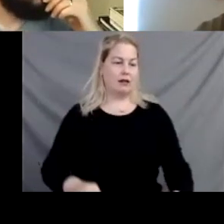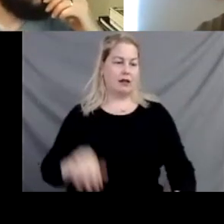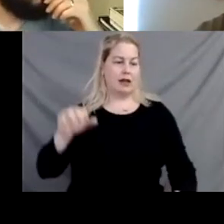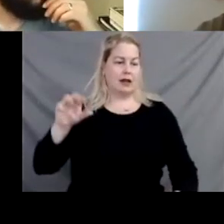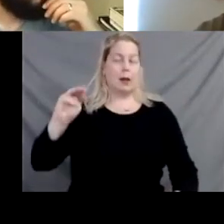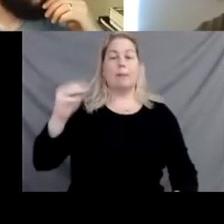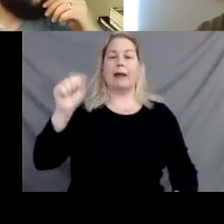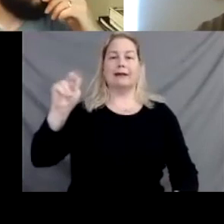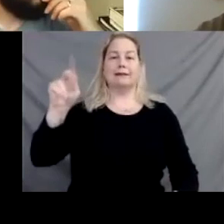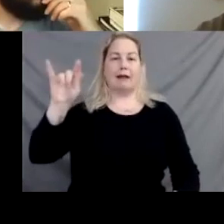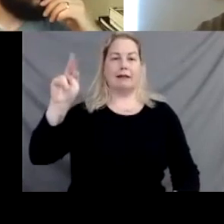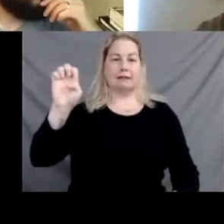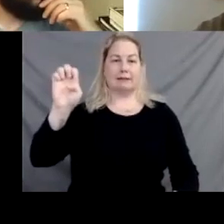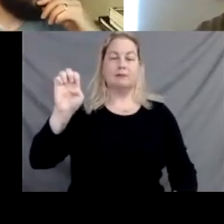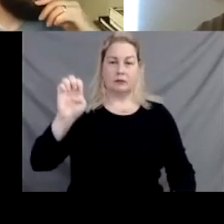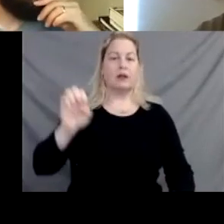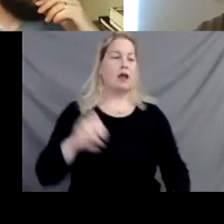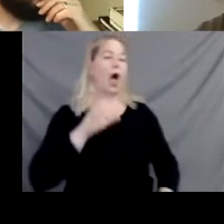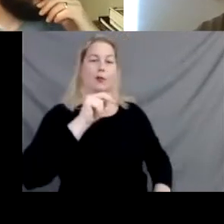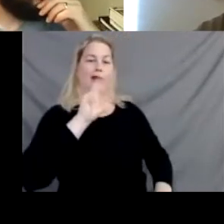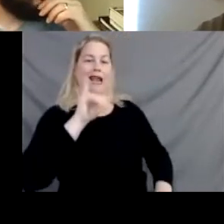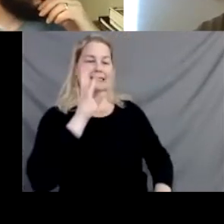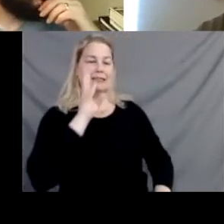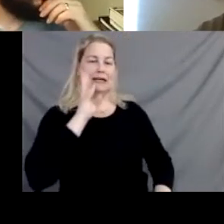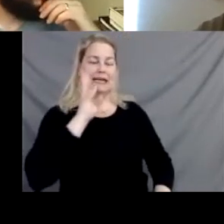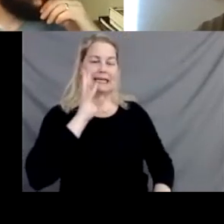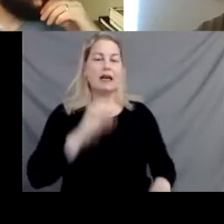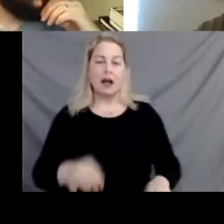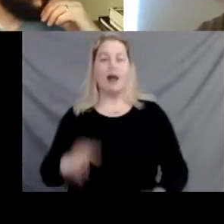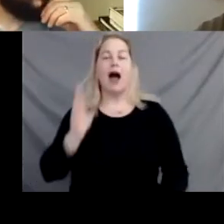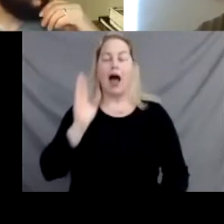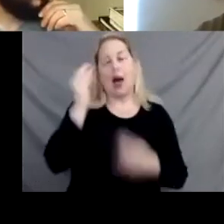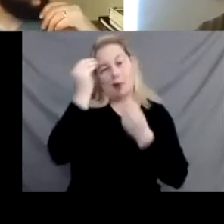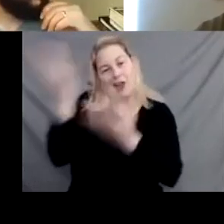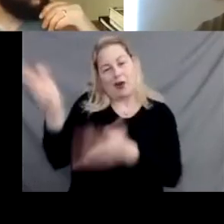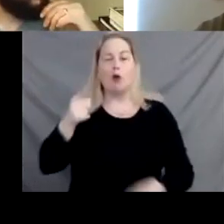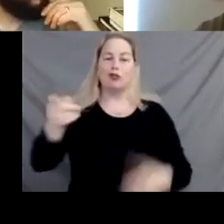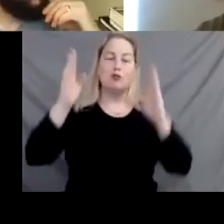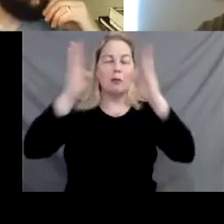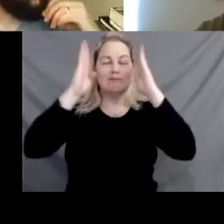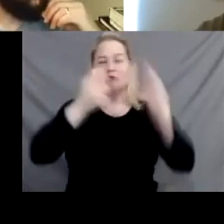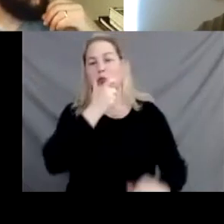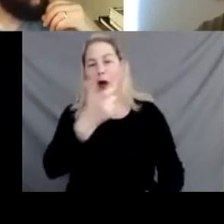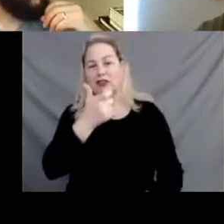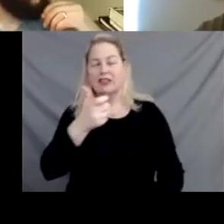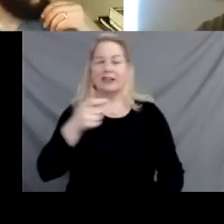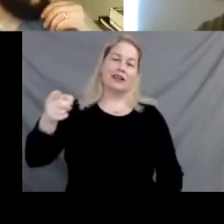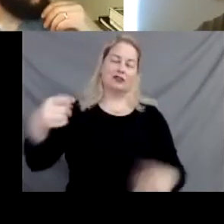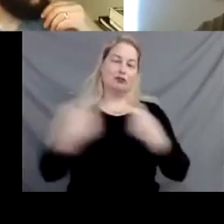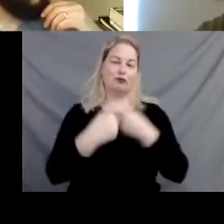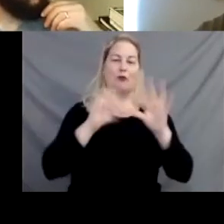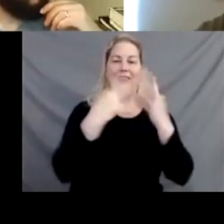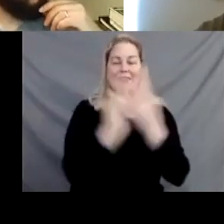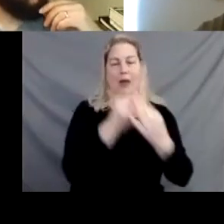And Wally, I'll make sure that she's aware of that. She's going to be watching this tape afterwards. She couldn't be here today because of a family obligation.